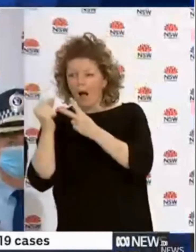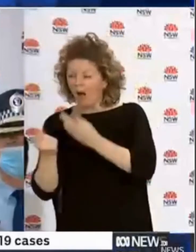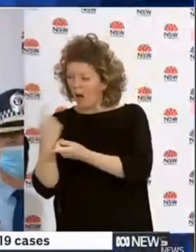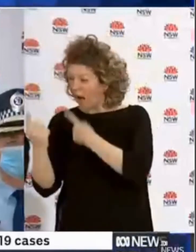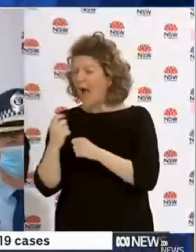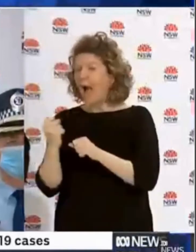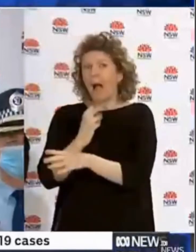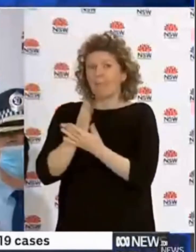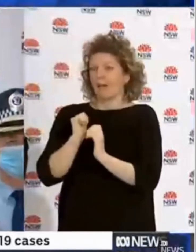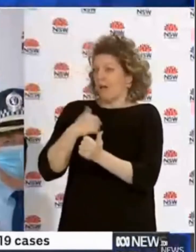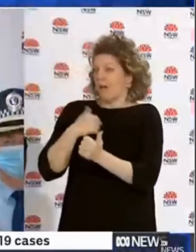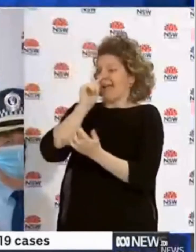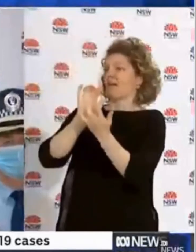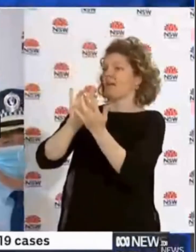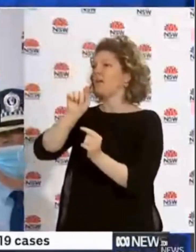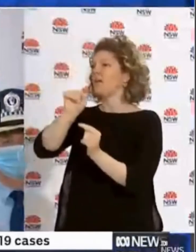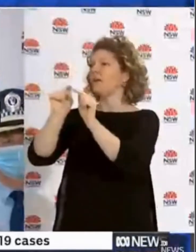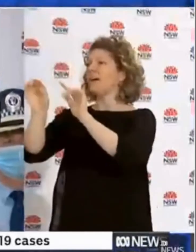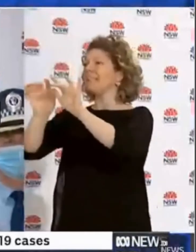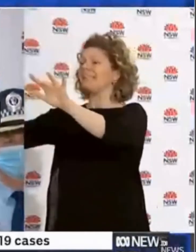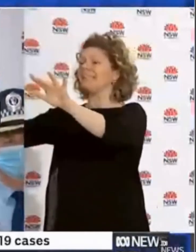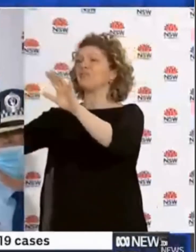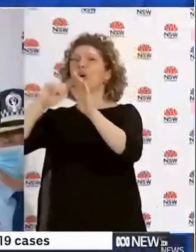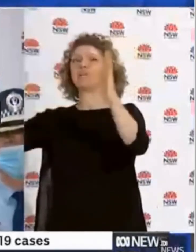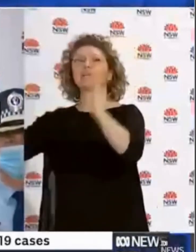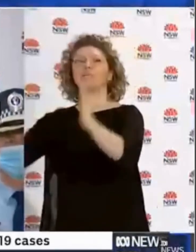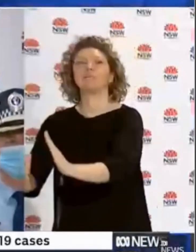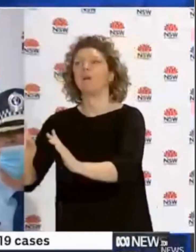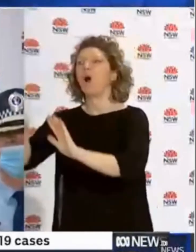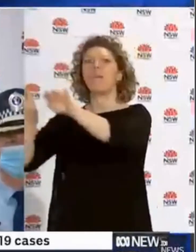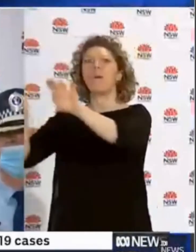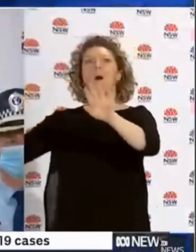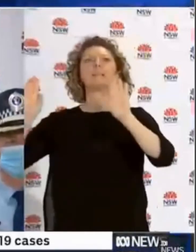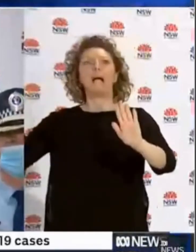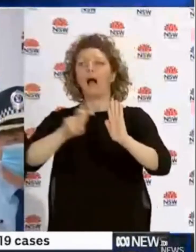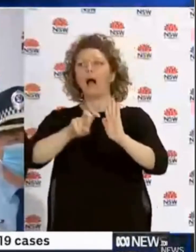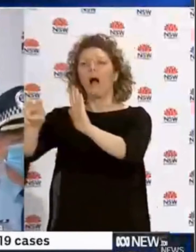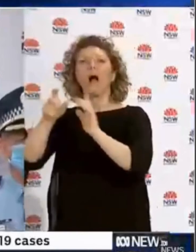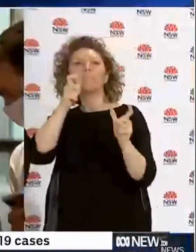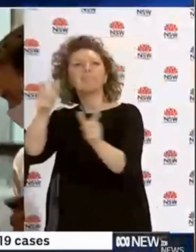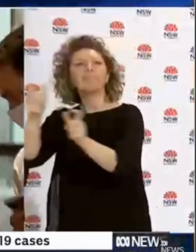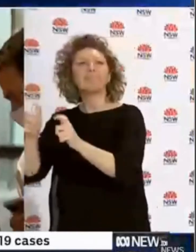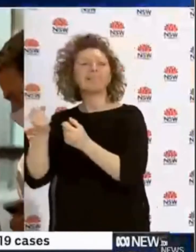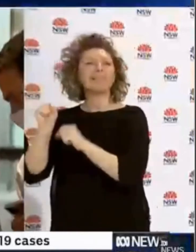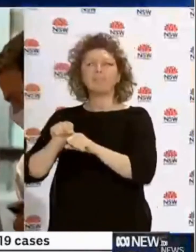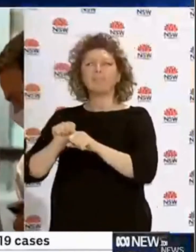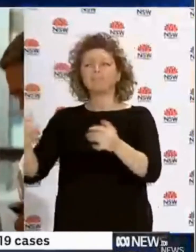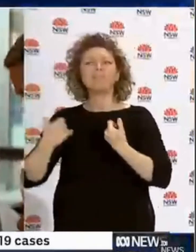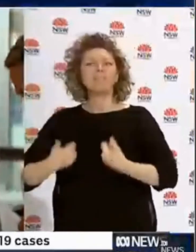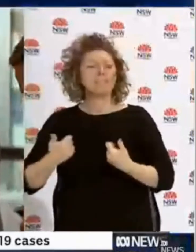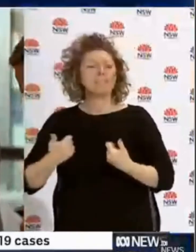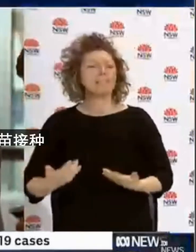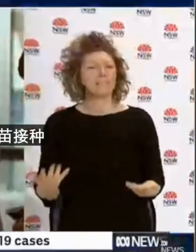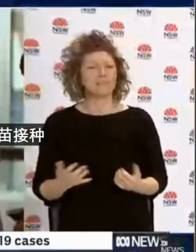method of getting to others and making them ill and possibly going to kill them. Just things like pop-up vaccination clinics at churches or